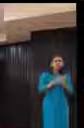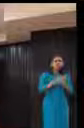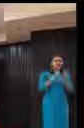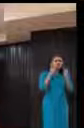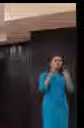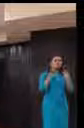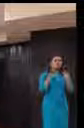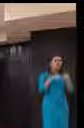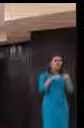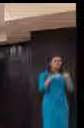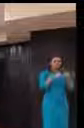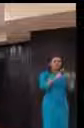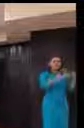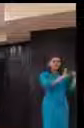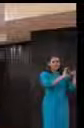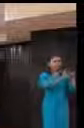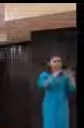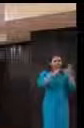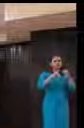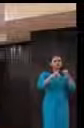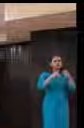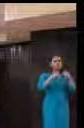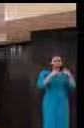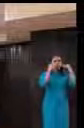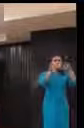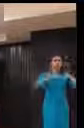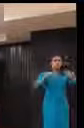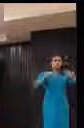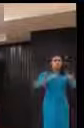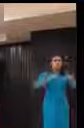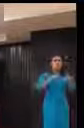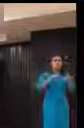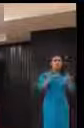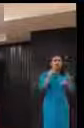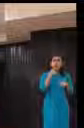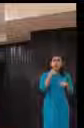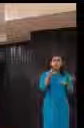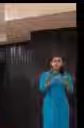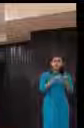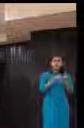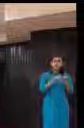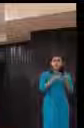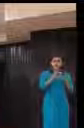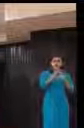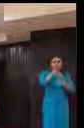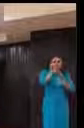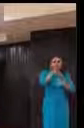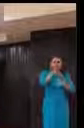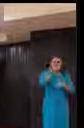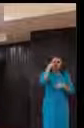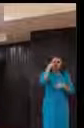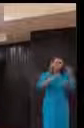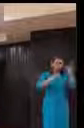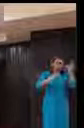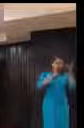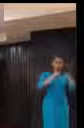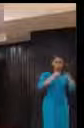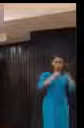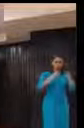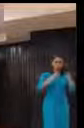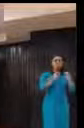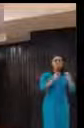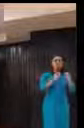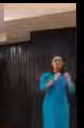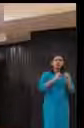light of a series of Supreme Court judgments, starting with Premnath Kaul and ending with the State Bank of India judgment of Justice Nariman,